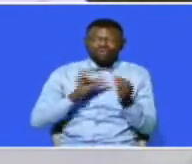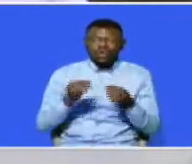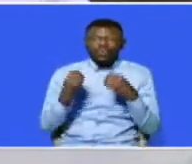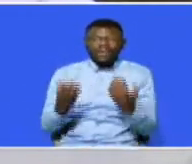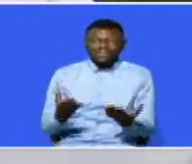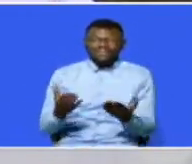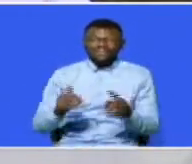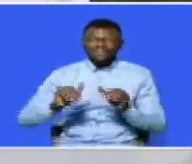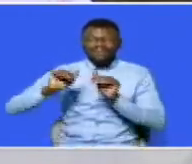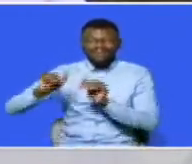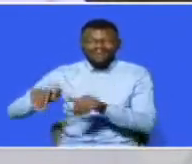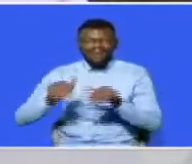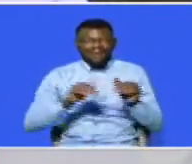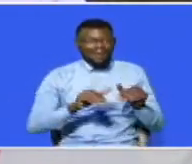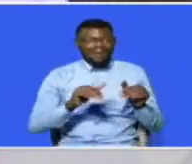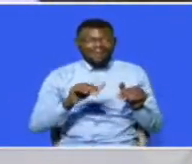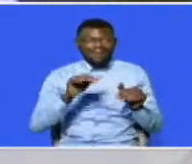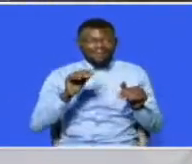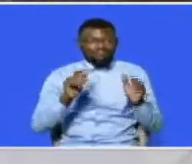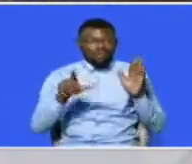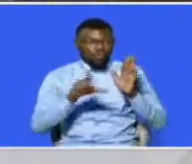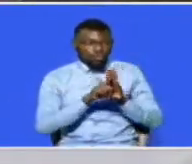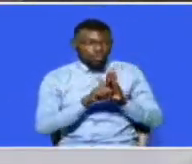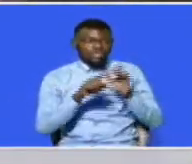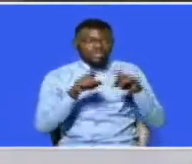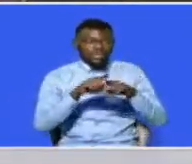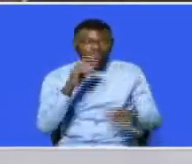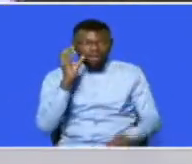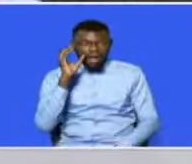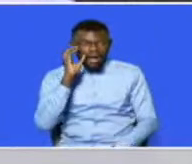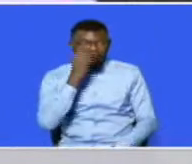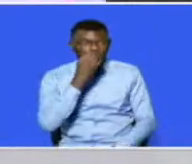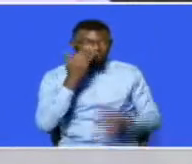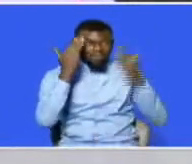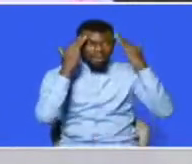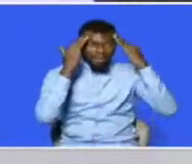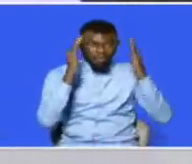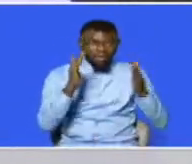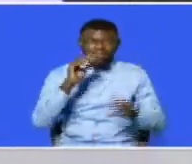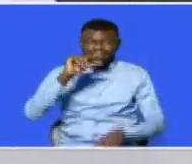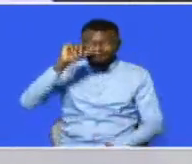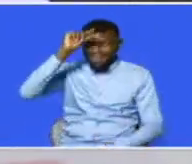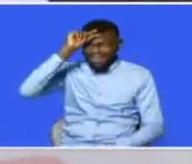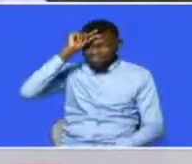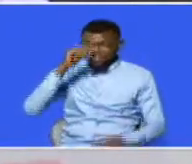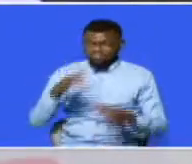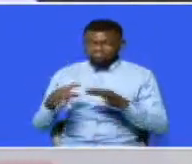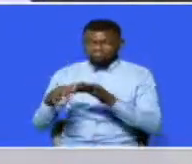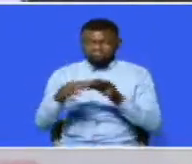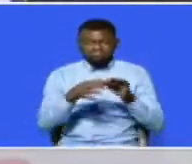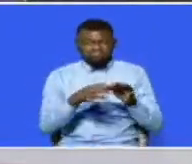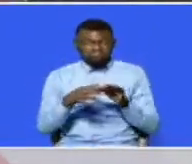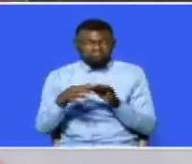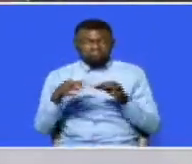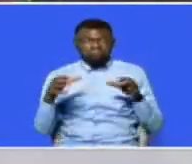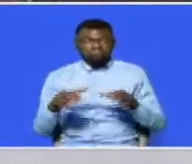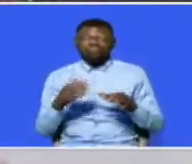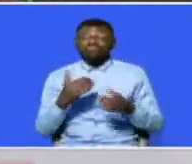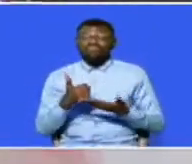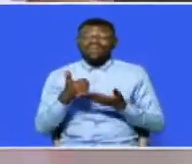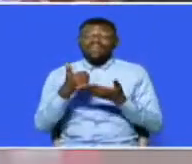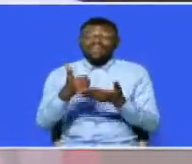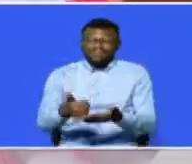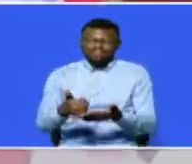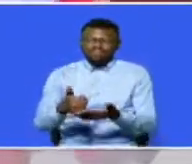Na mheshimiwa Martha Karua atawaambia serikali ya Azimio kwa sababu inataka kukue na guaranteed minimum